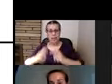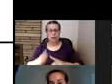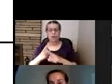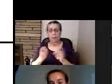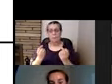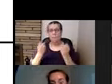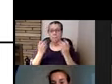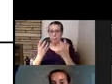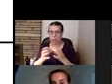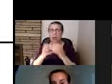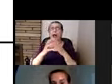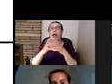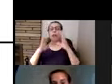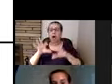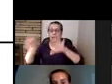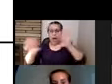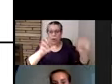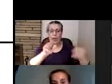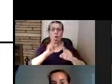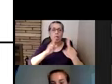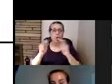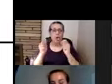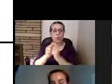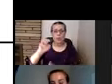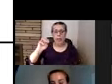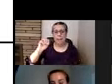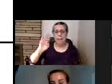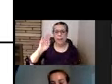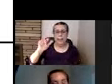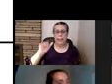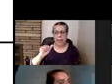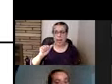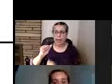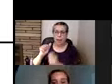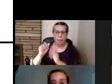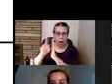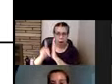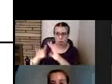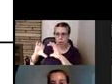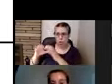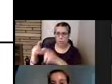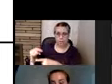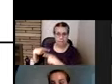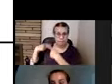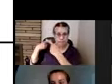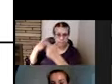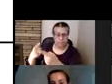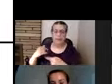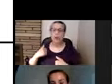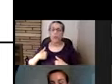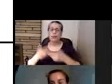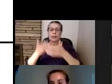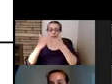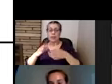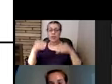community outreach and by conversations with the MBTA Policy Working Group over the past several years. Here you'll see that we've broken our approach to the sales